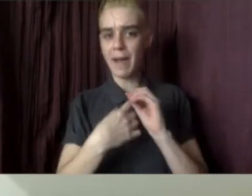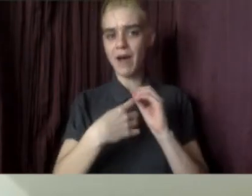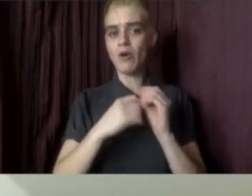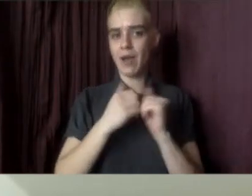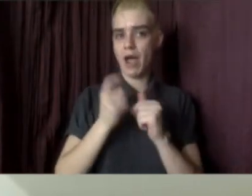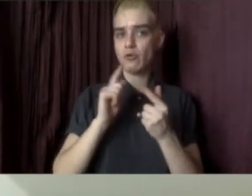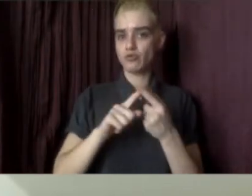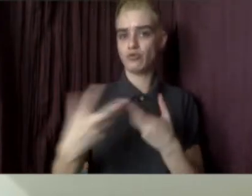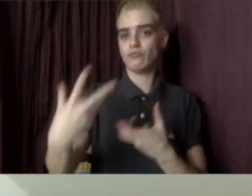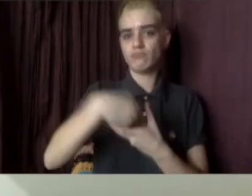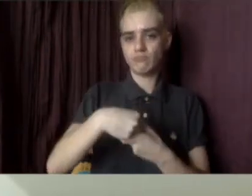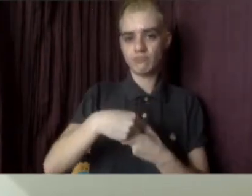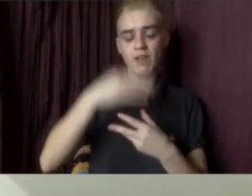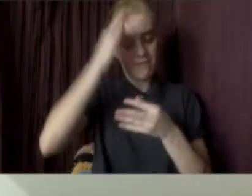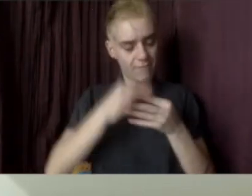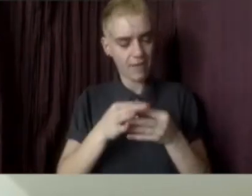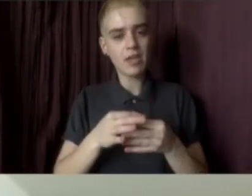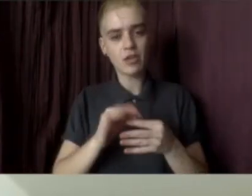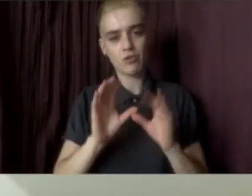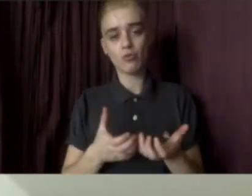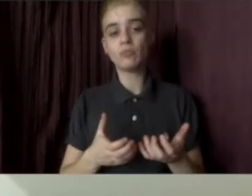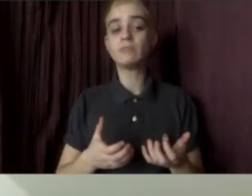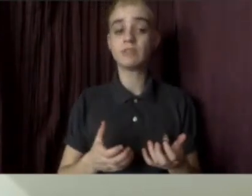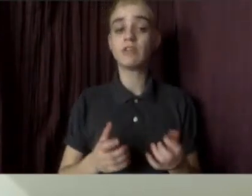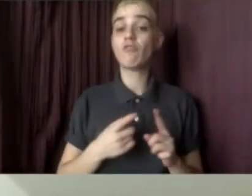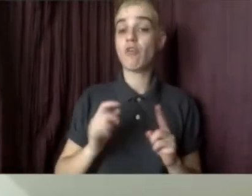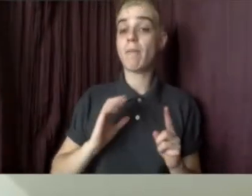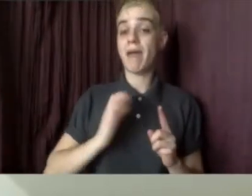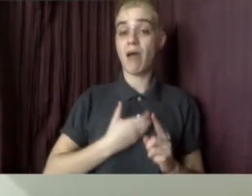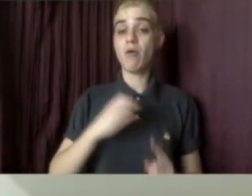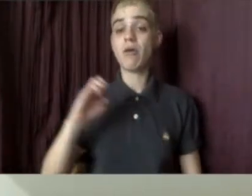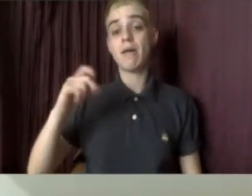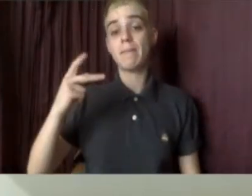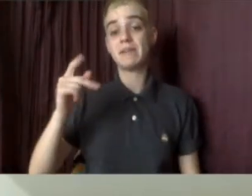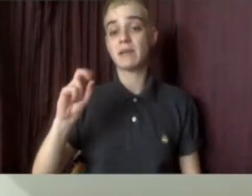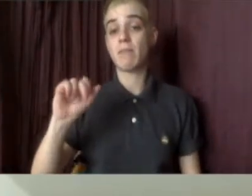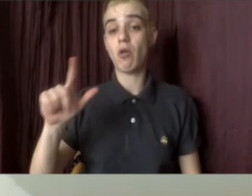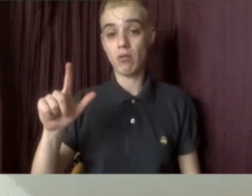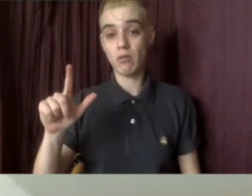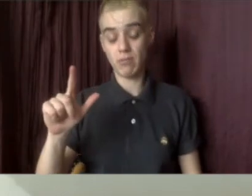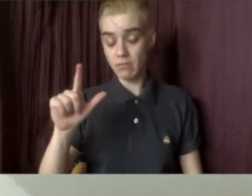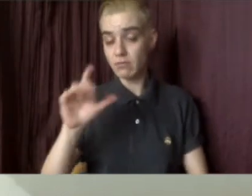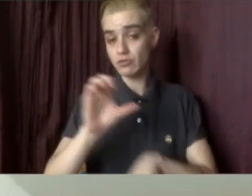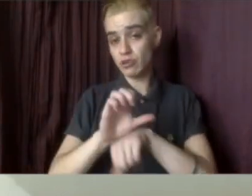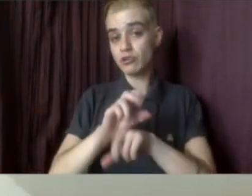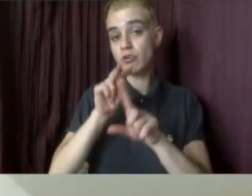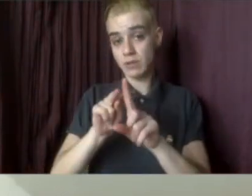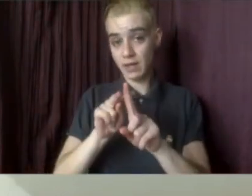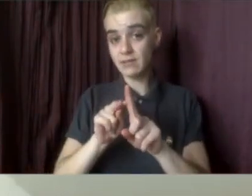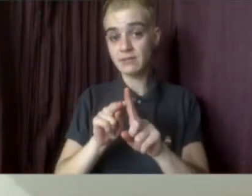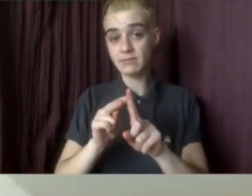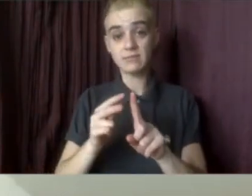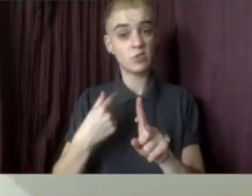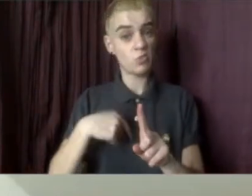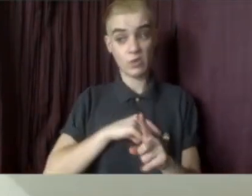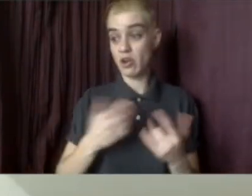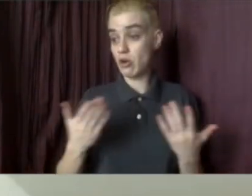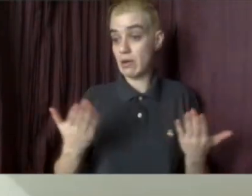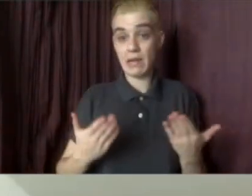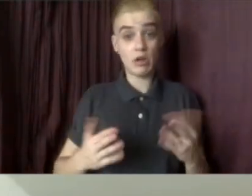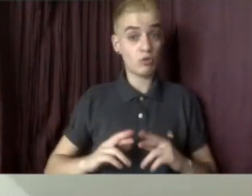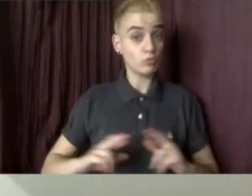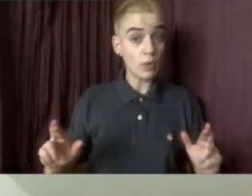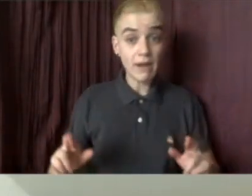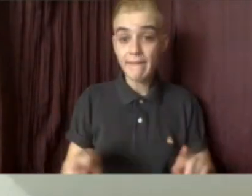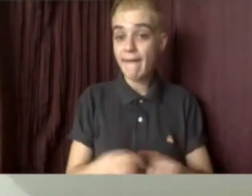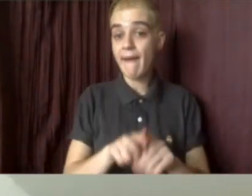hope that those who have these concerns, have these curiosities, can reach out to us and know that we have, an open door to